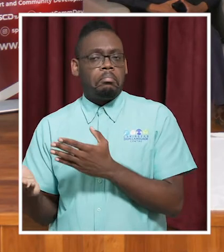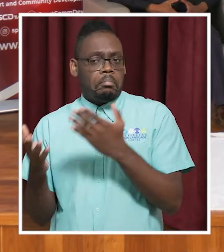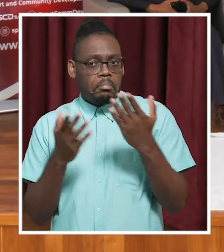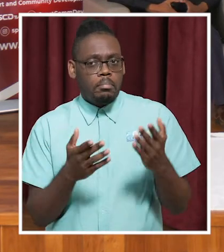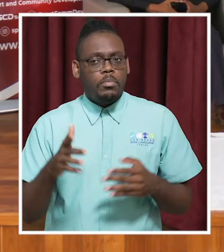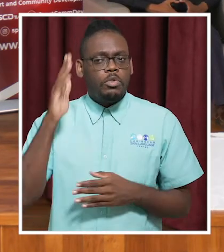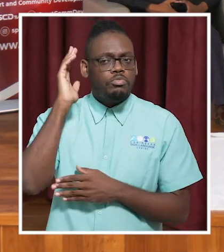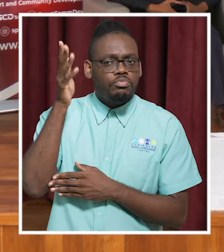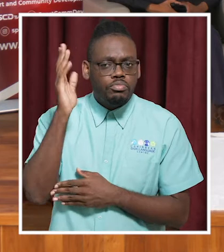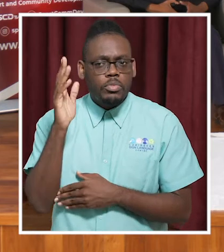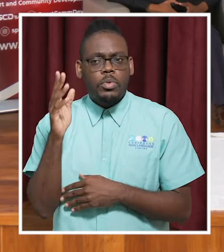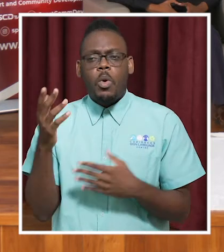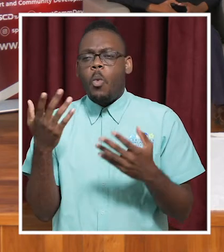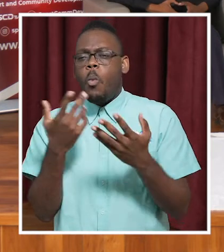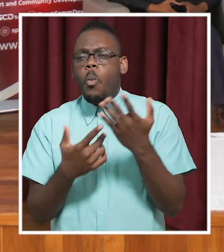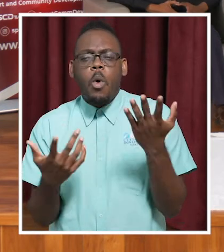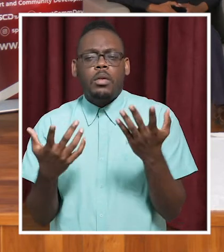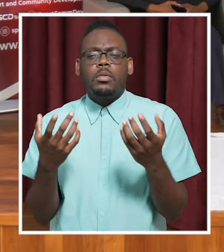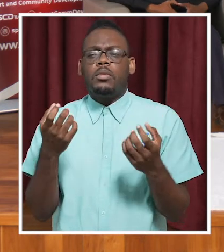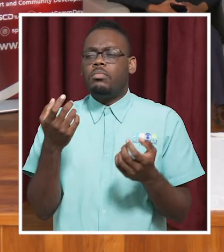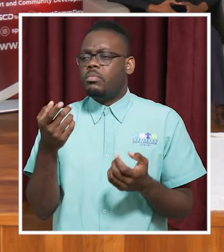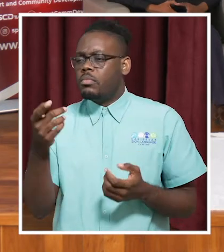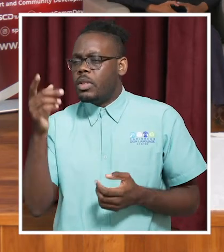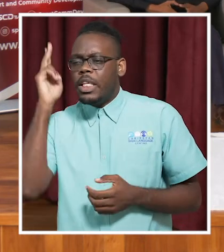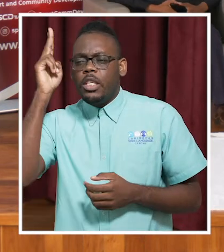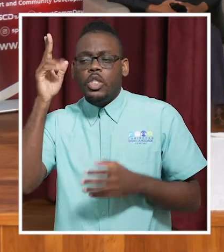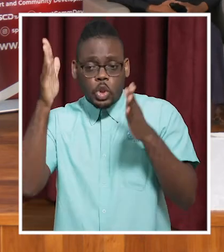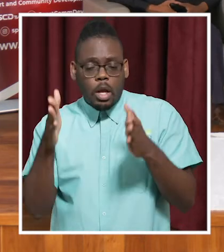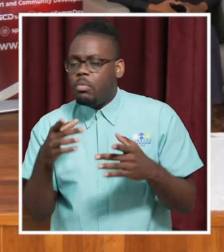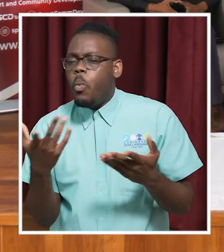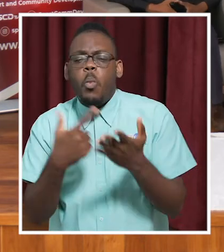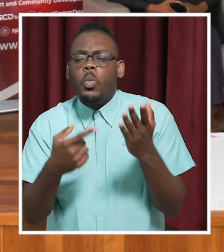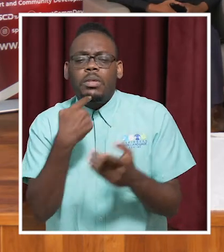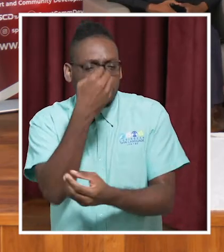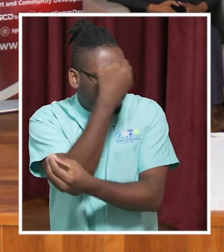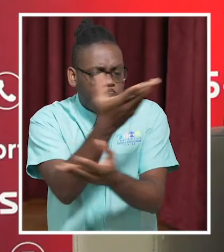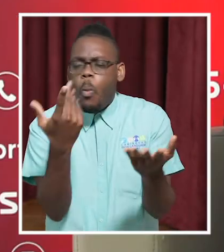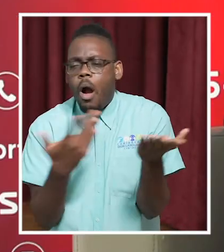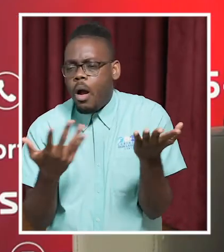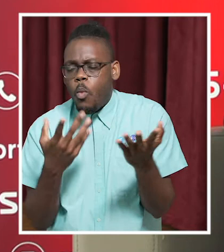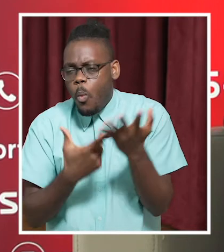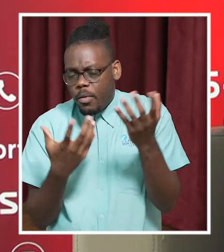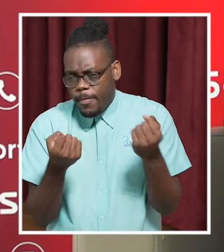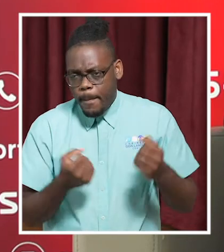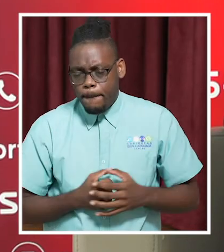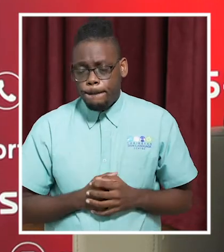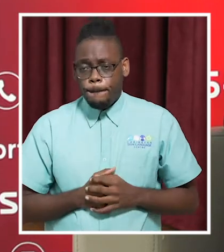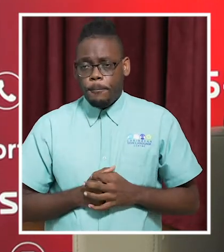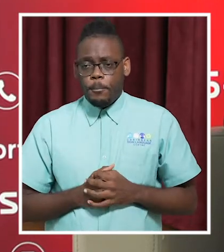what message you want to leave with our audience today. Well, I think the